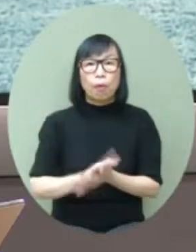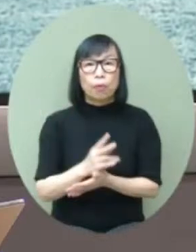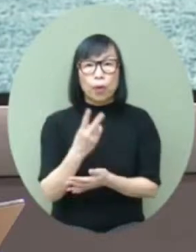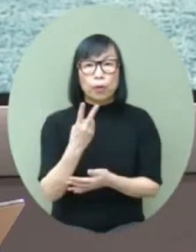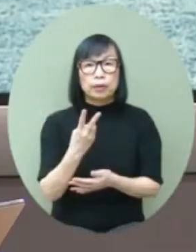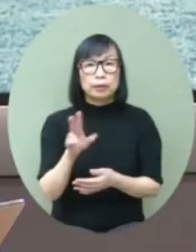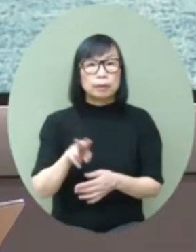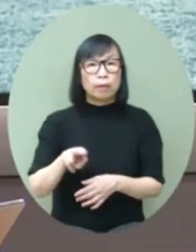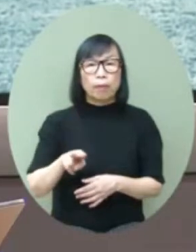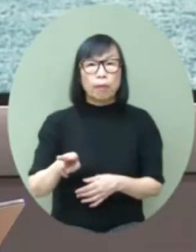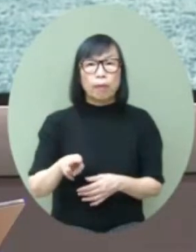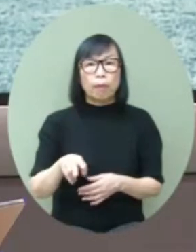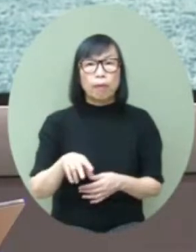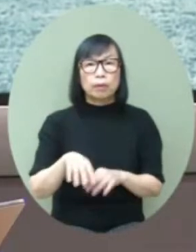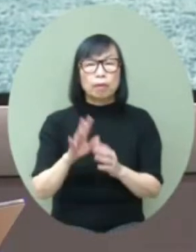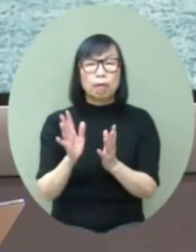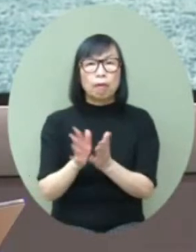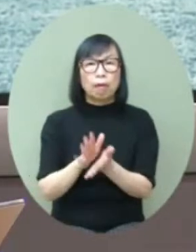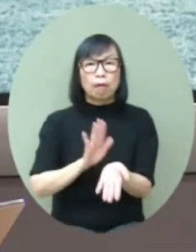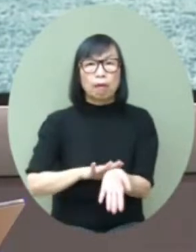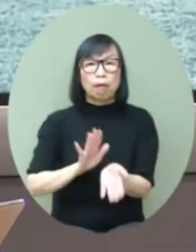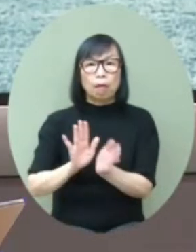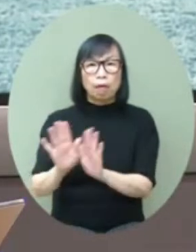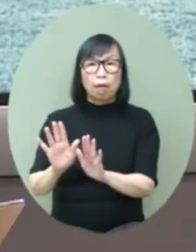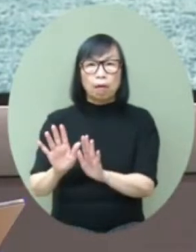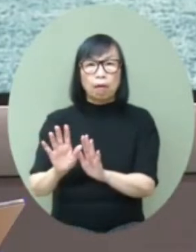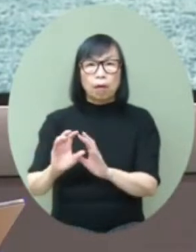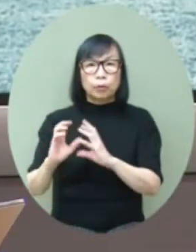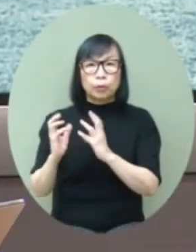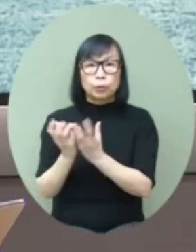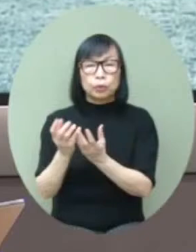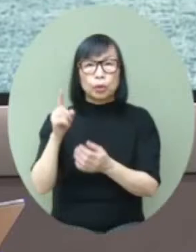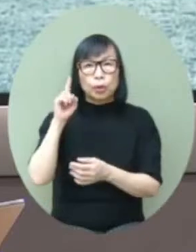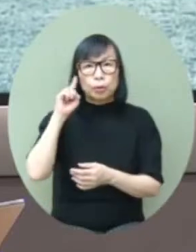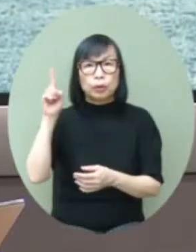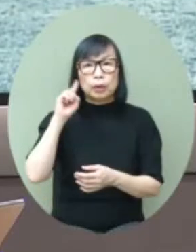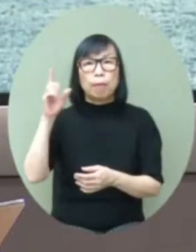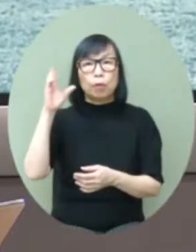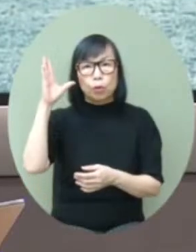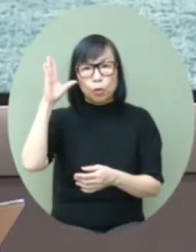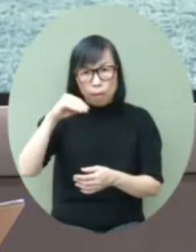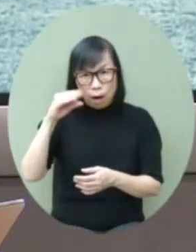Like 2 years ago, our